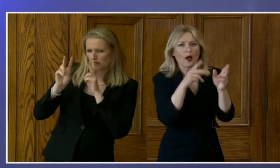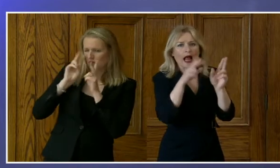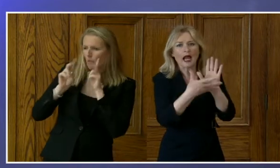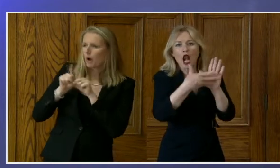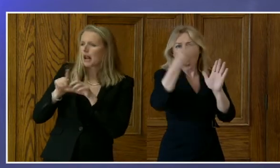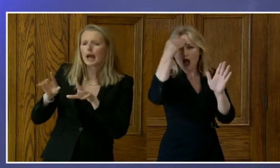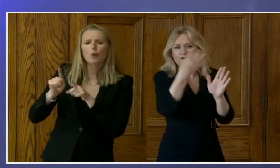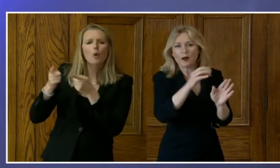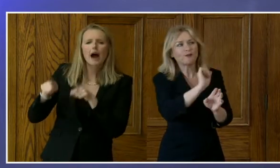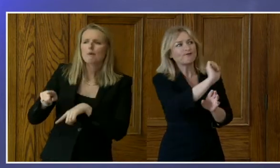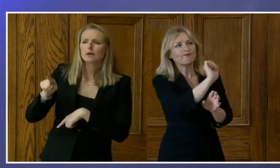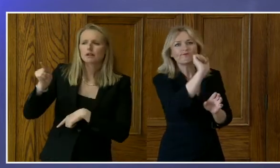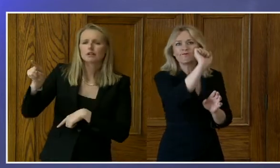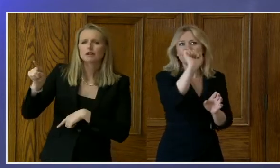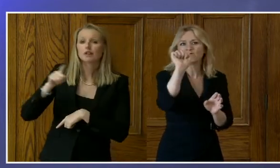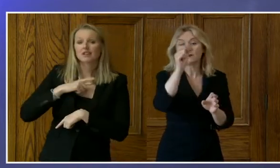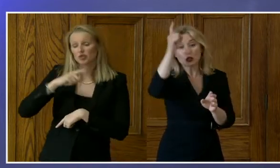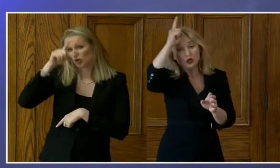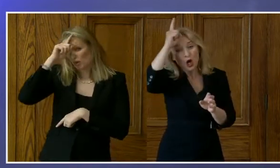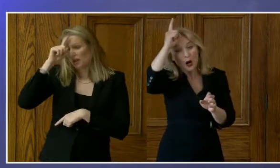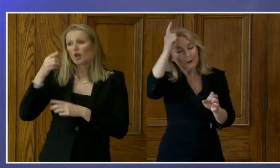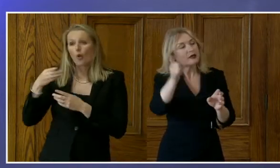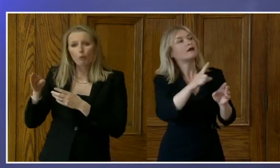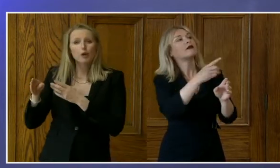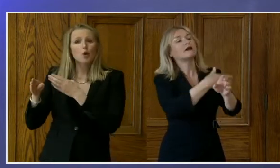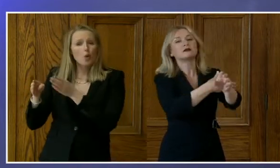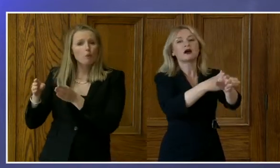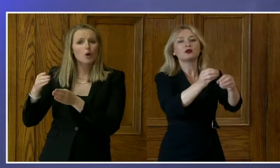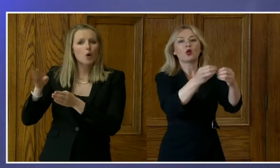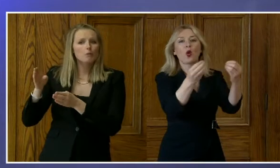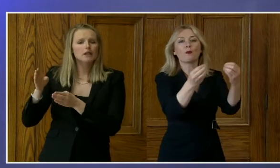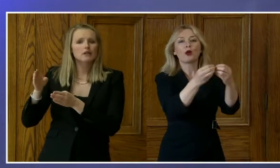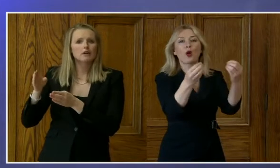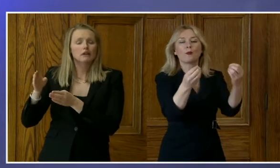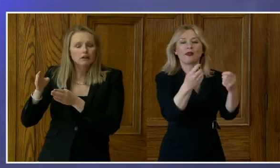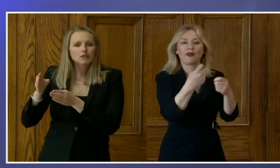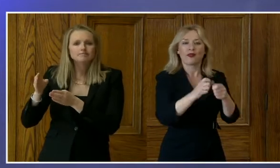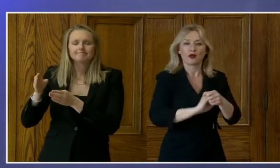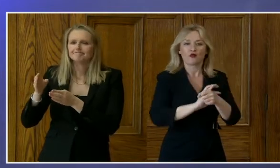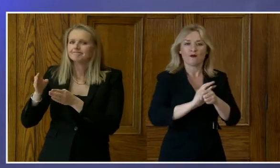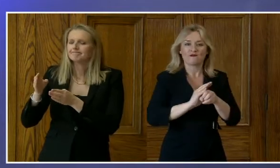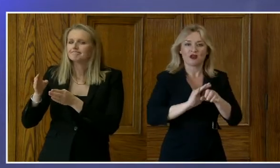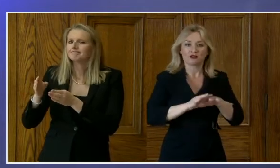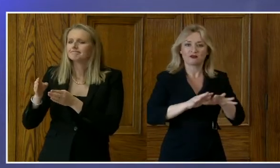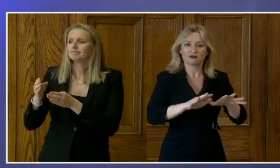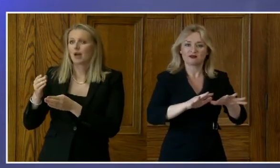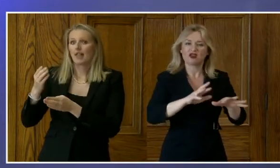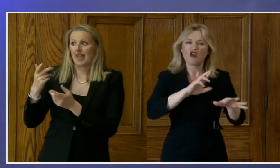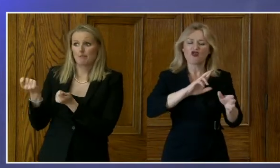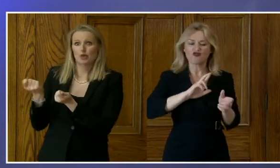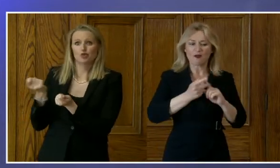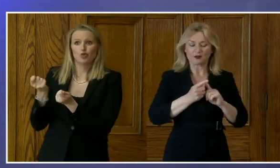and the regulations. Because in Germany, when they started to do that, the virus reproductive rate rose from 0.7 to